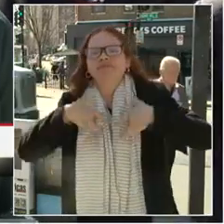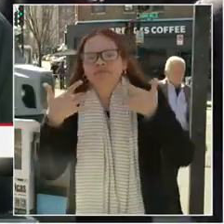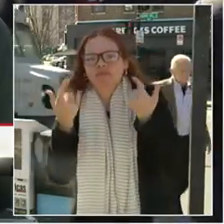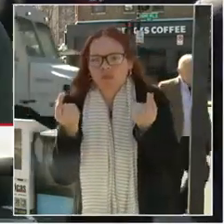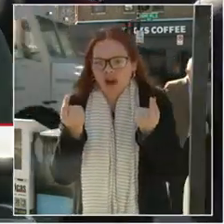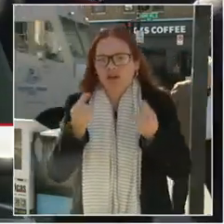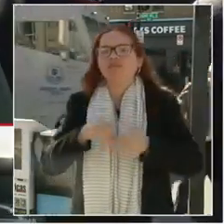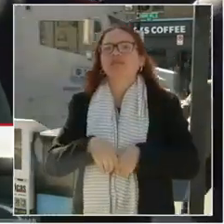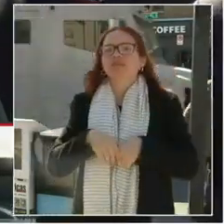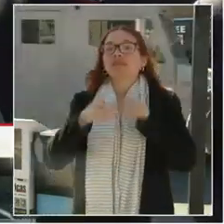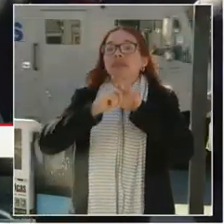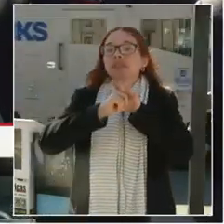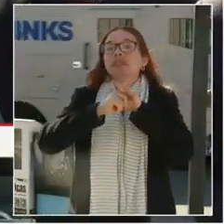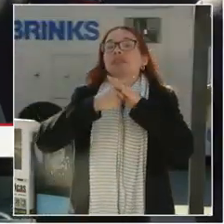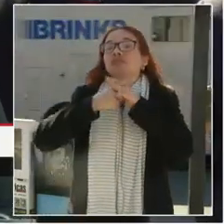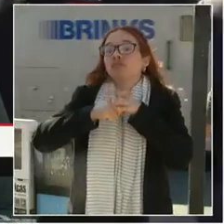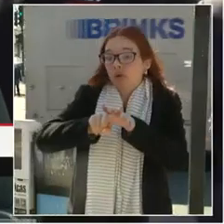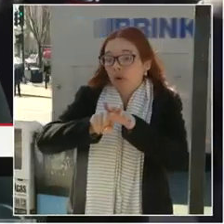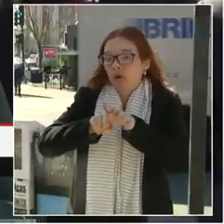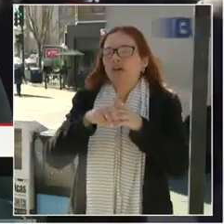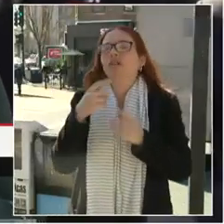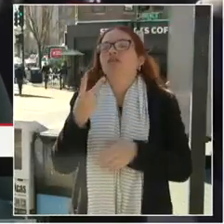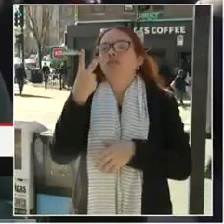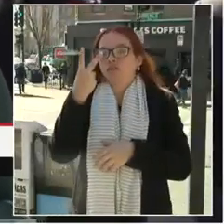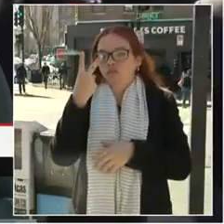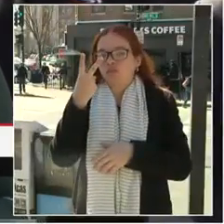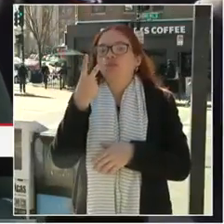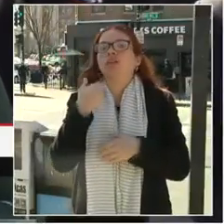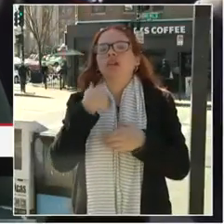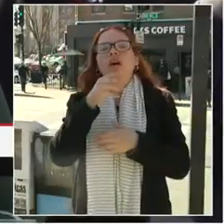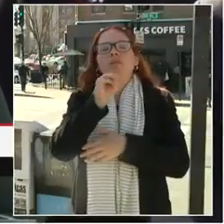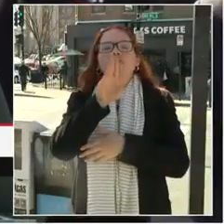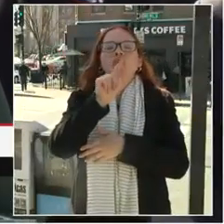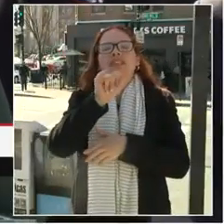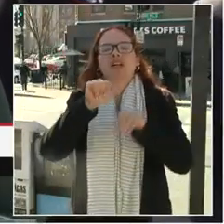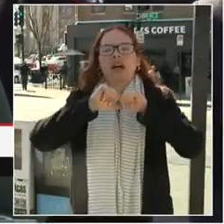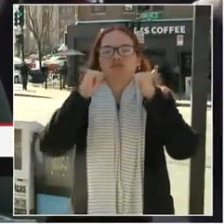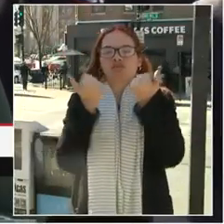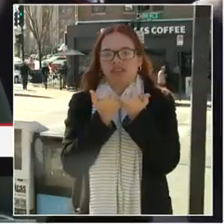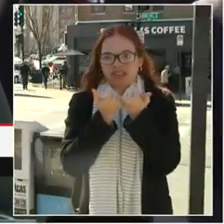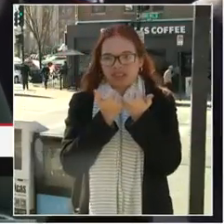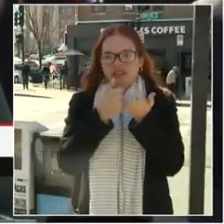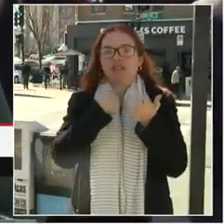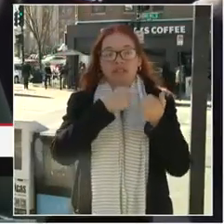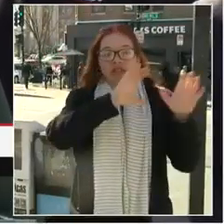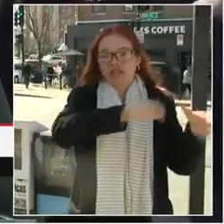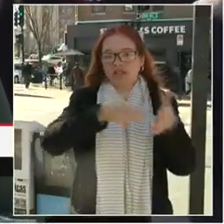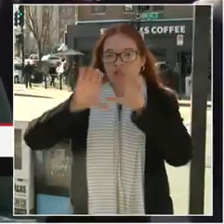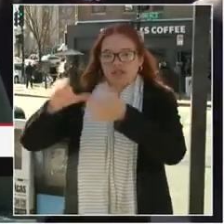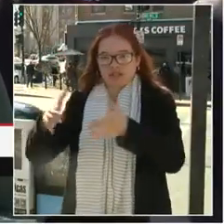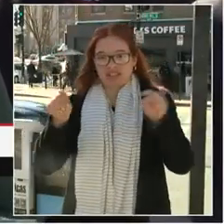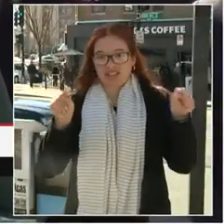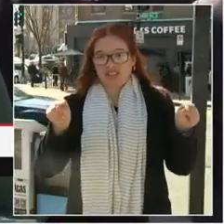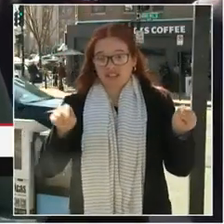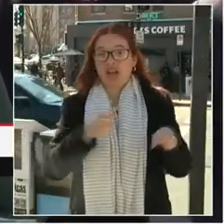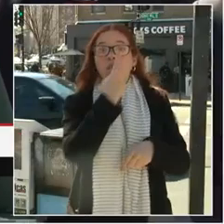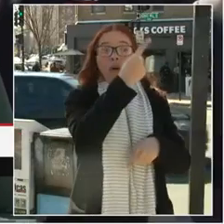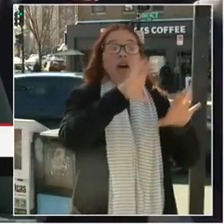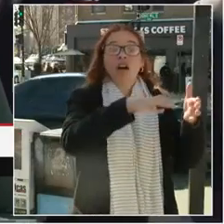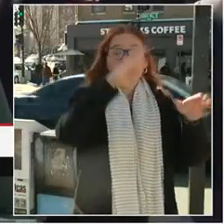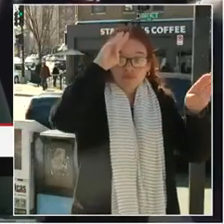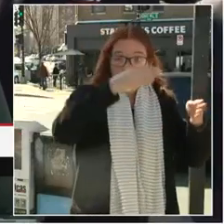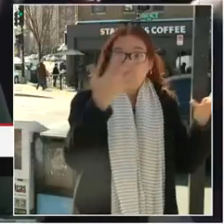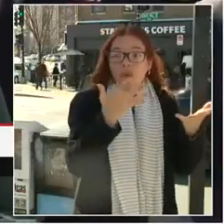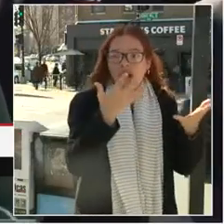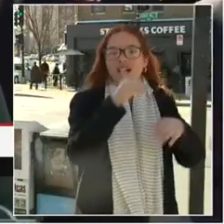launched two multi-agency task forces, one that is focused on our nightlife corridors and the